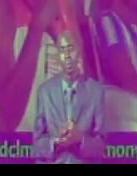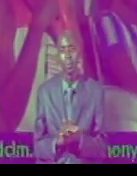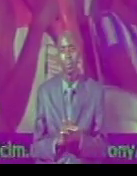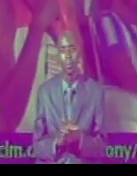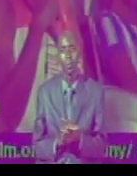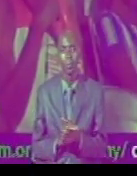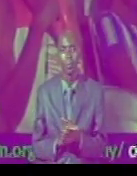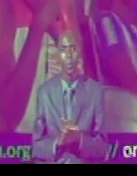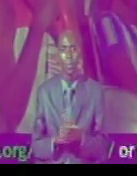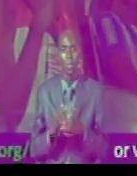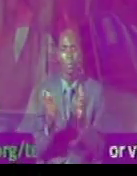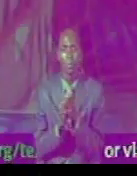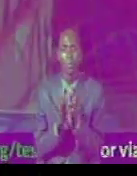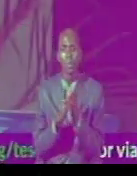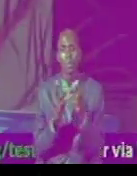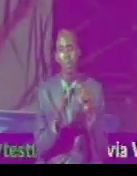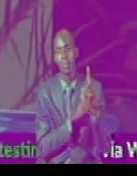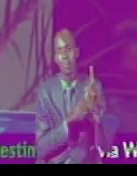Praise the Lord.